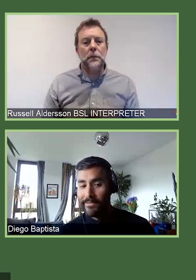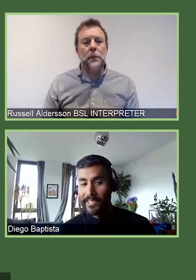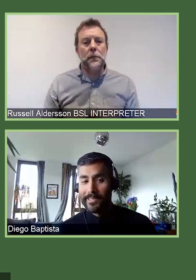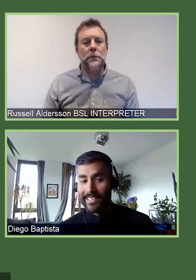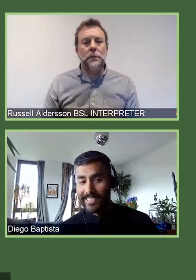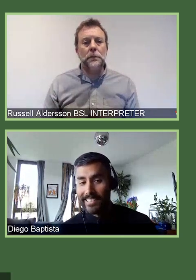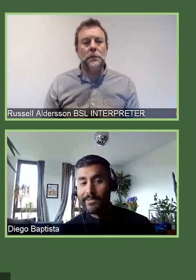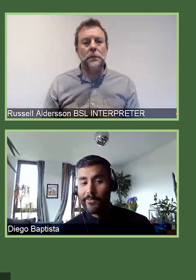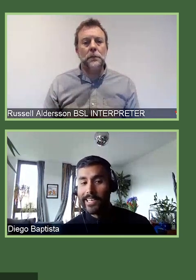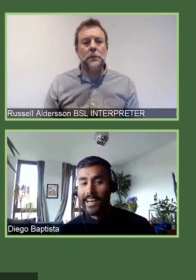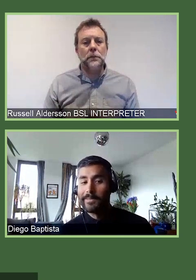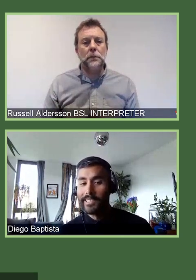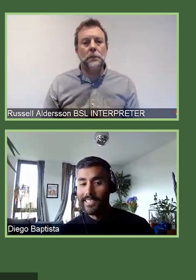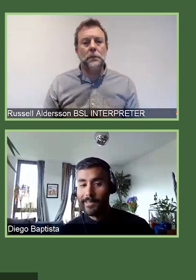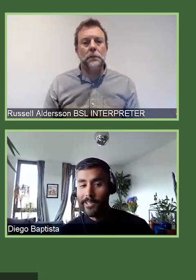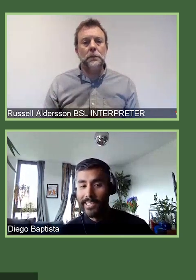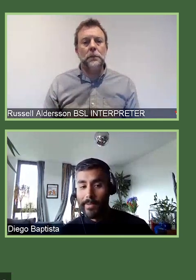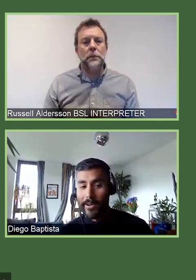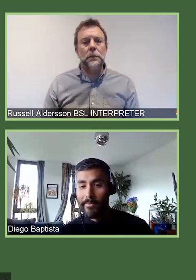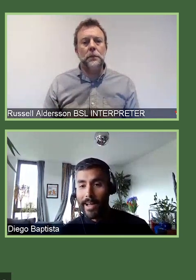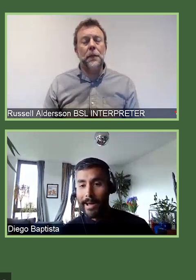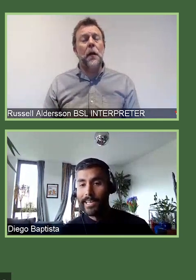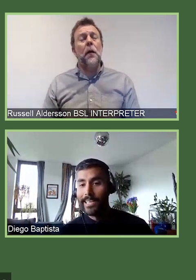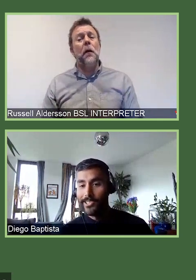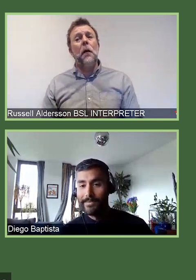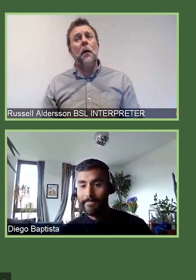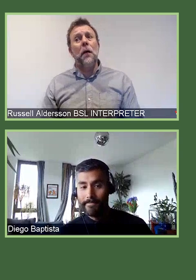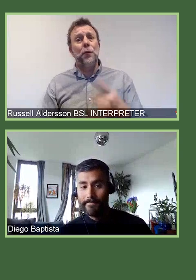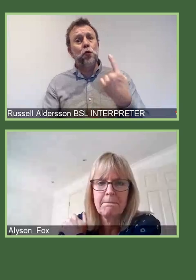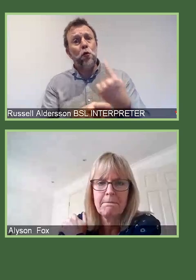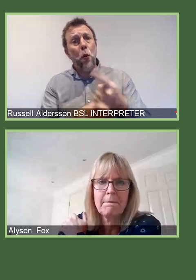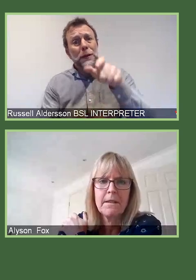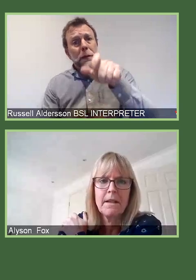Again for you, Alison, when can I speak to someone about my application?